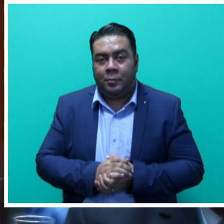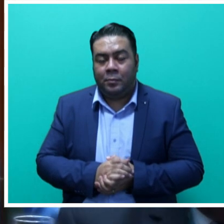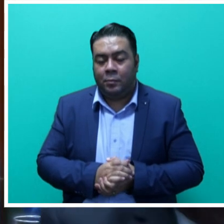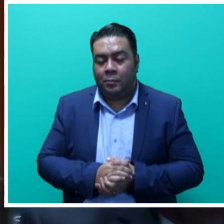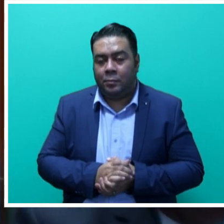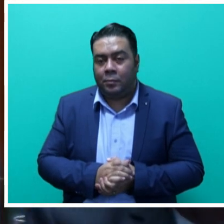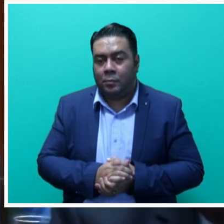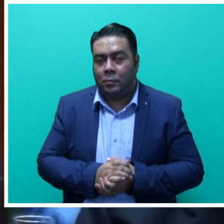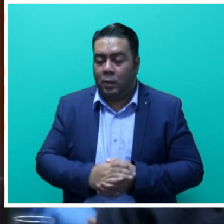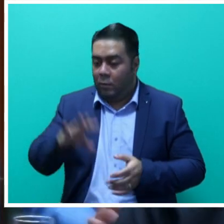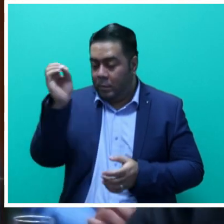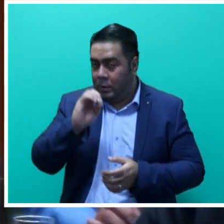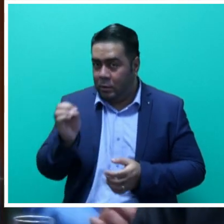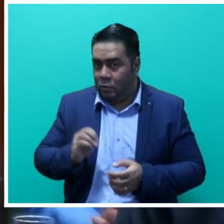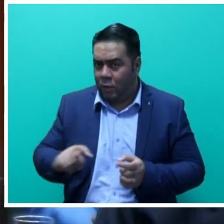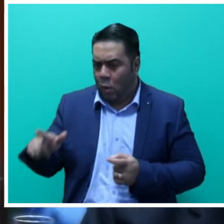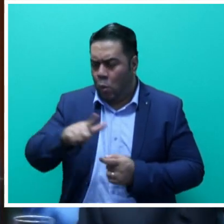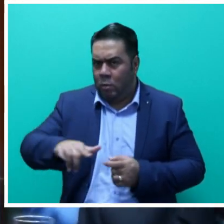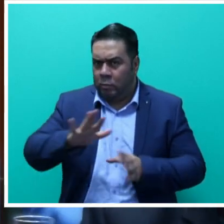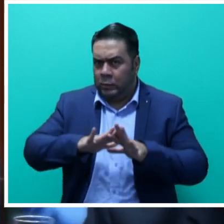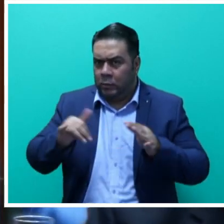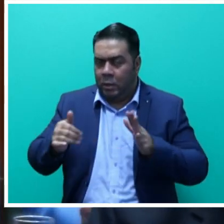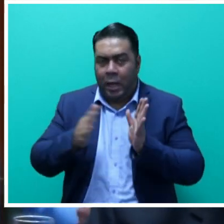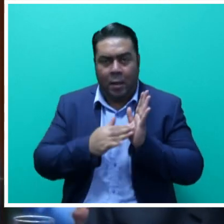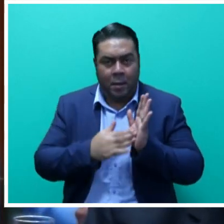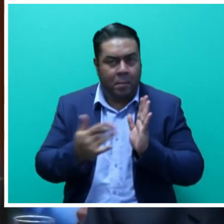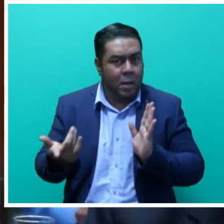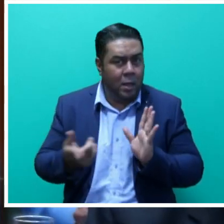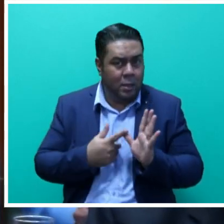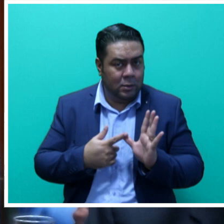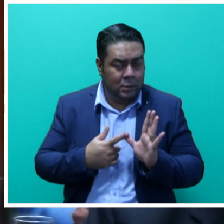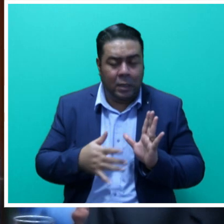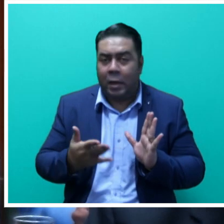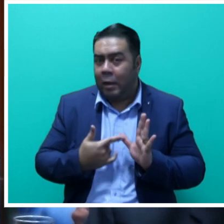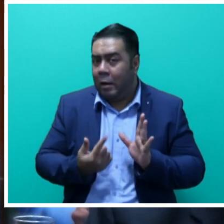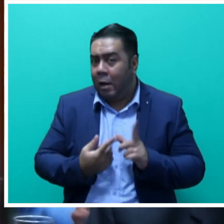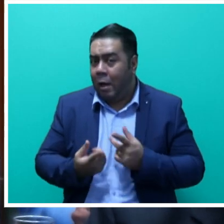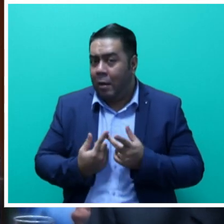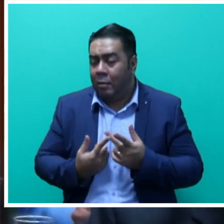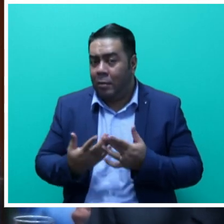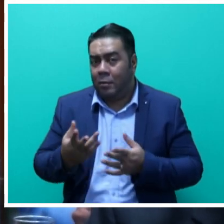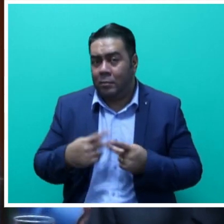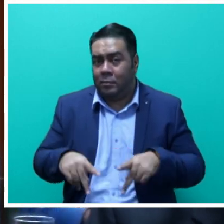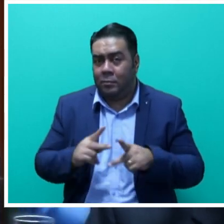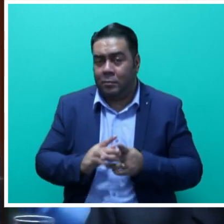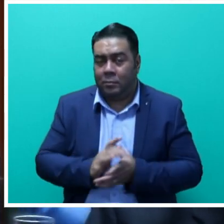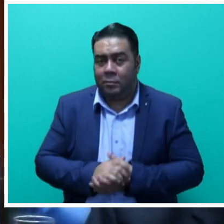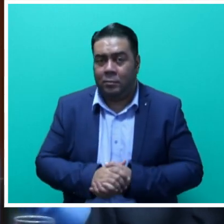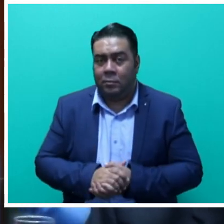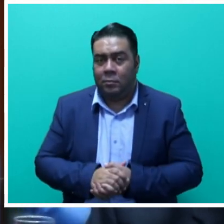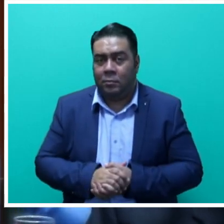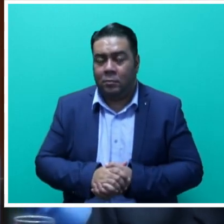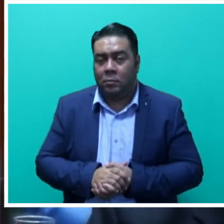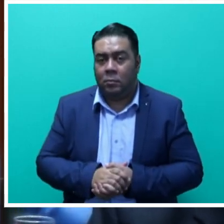areas with locally managed marine areas, MMAs, and other effective area-based conservation measures,